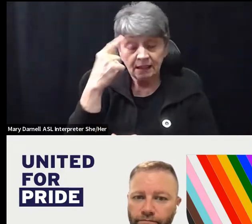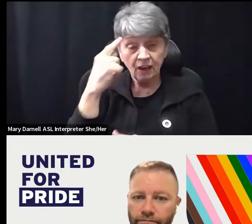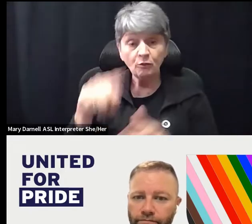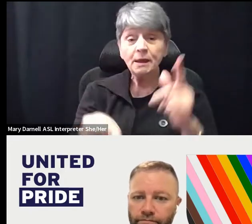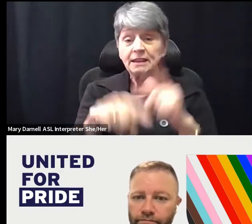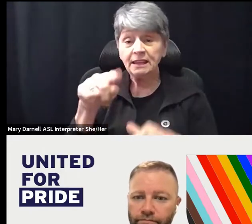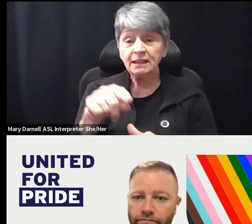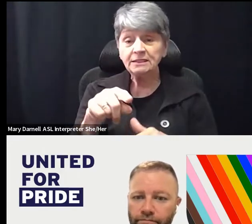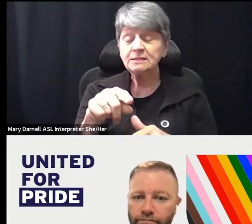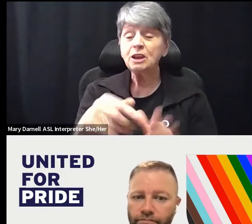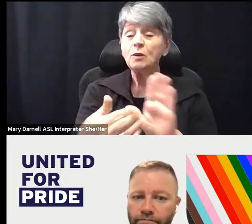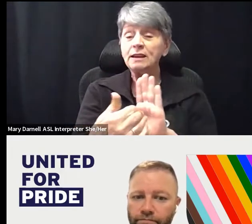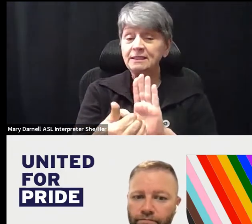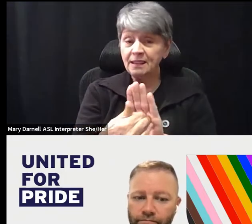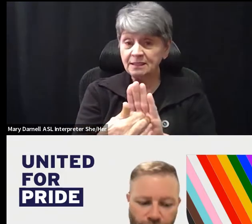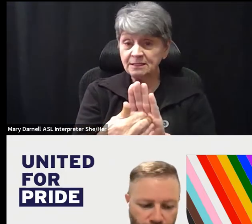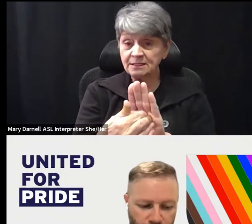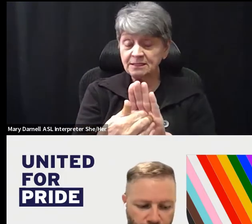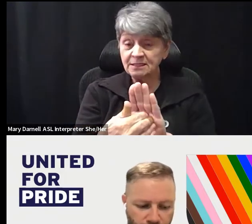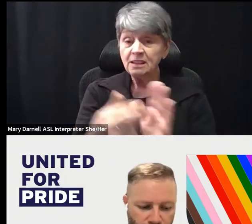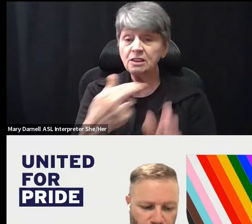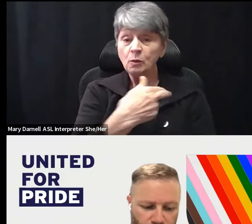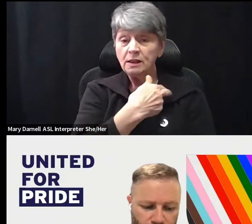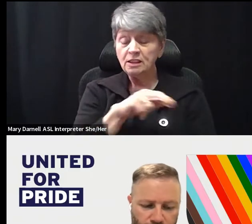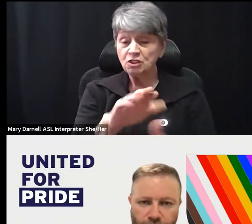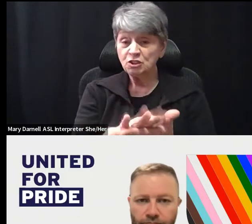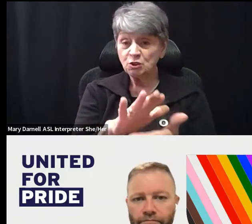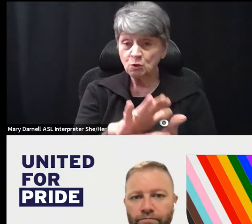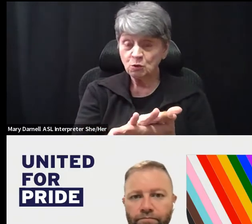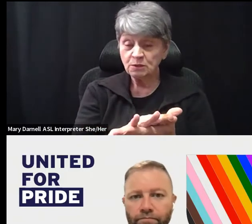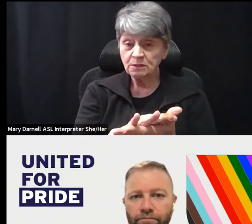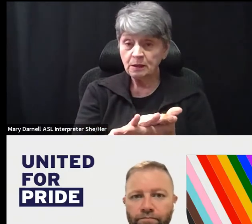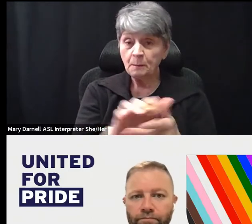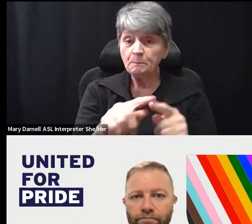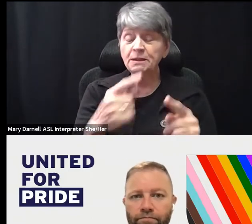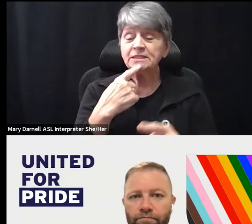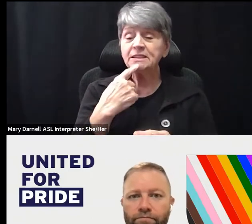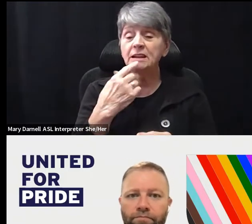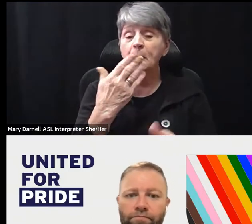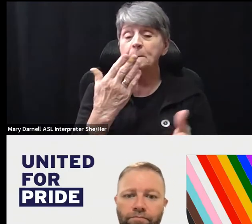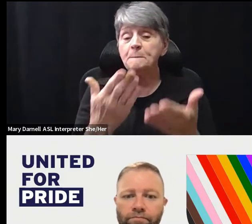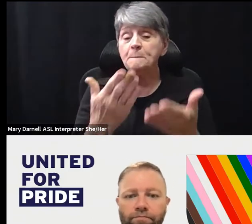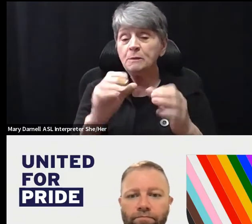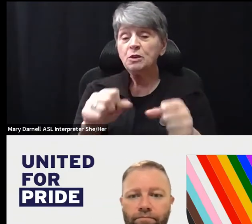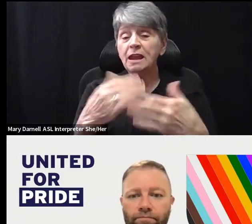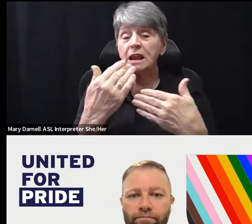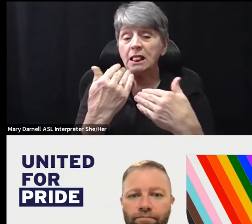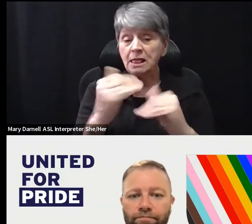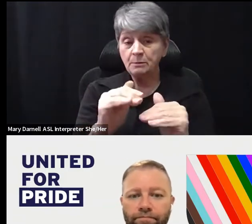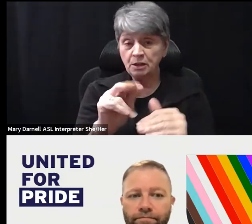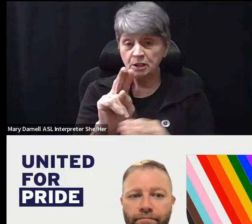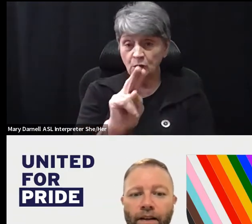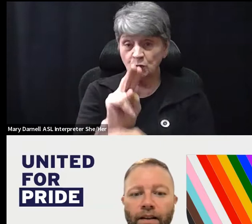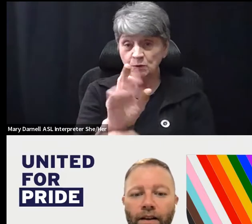funding programs because of their status. And so, but said, maybe you can limit their use of the funds.